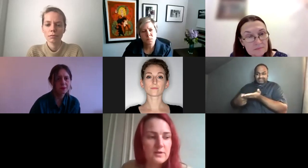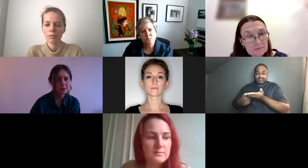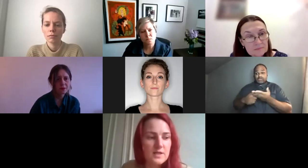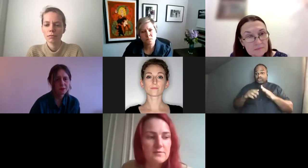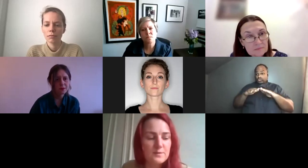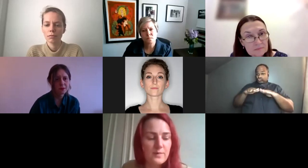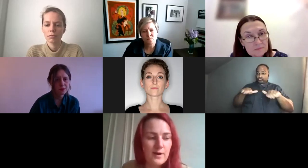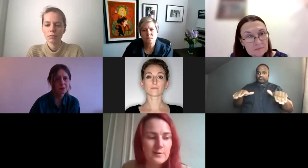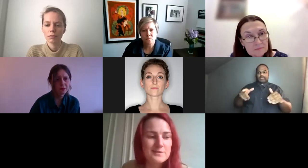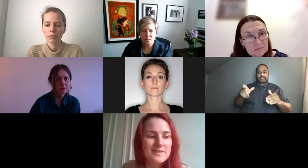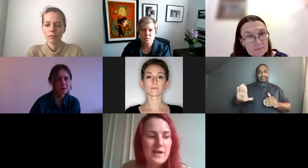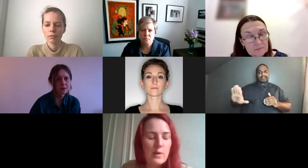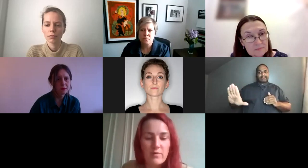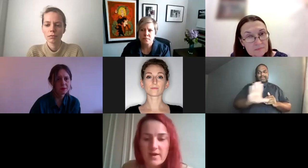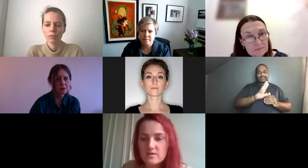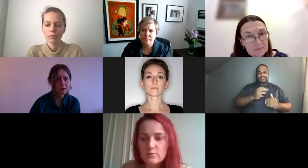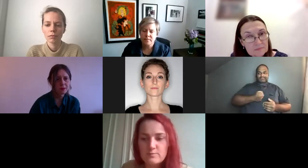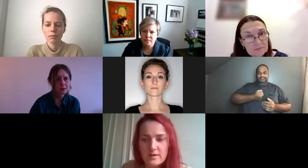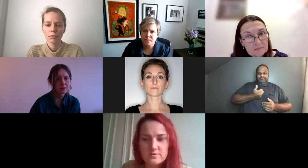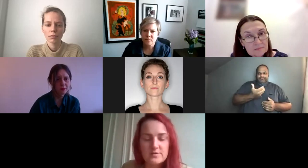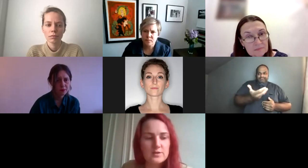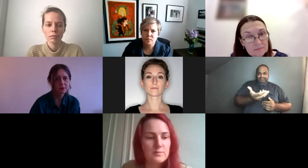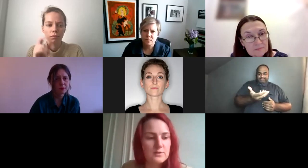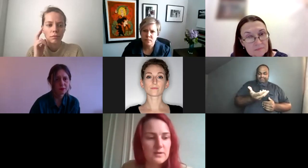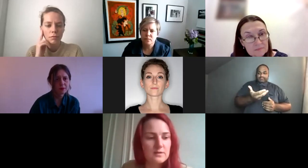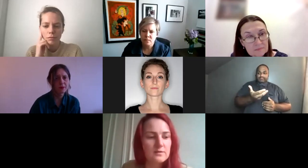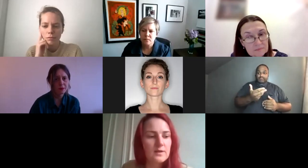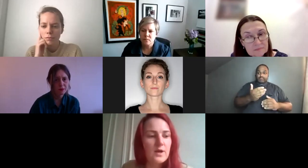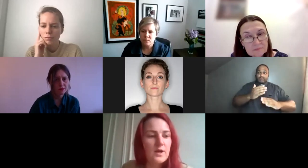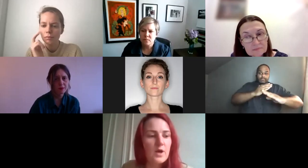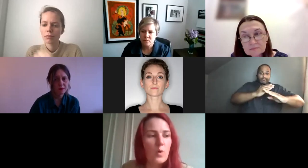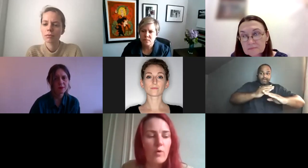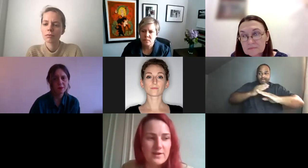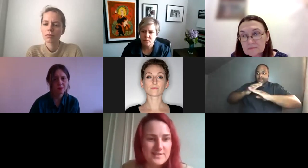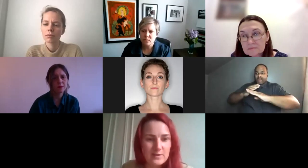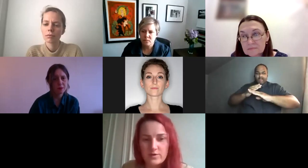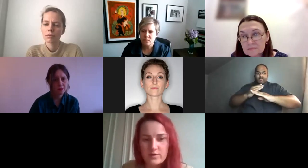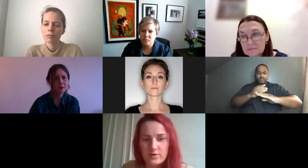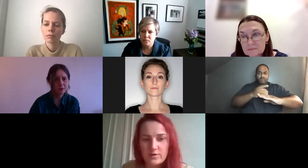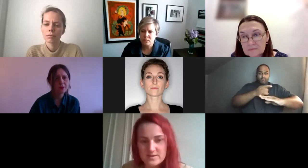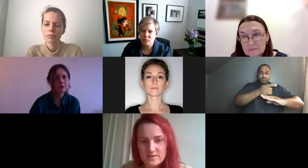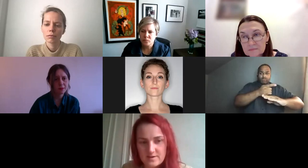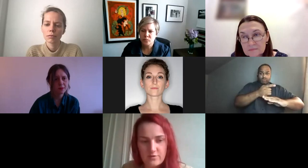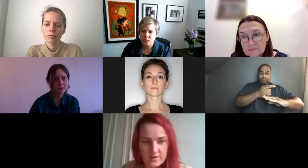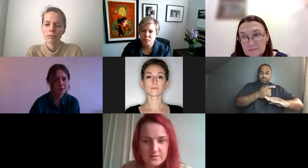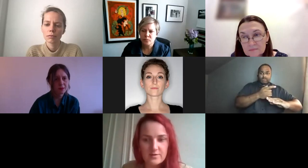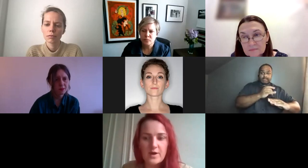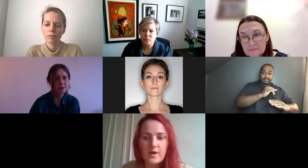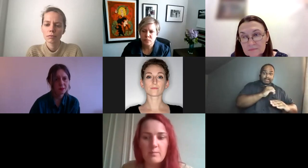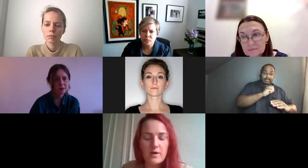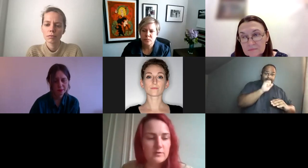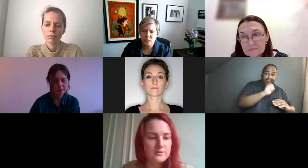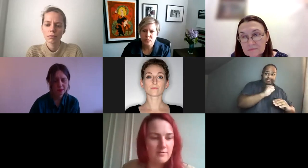speak themselves about breaking those boundaries between what is and what is not a